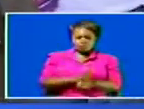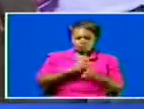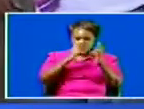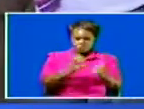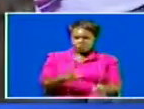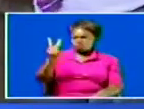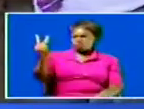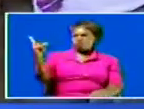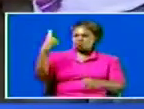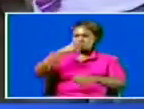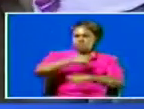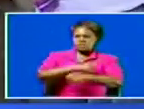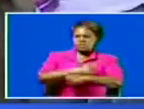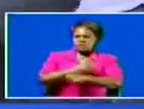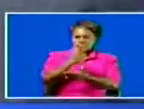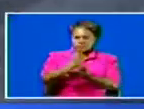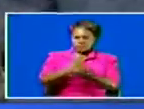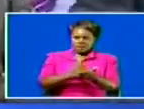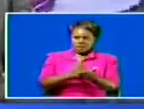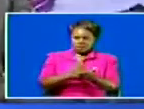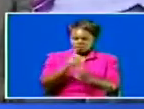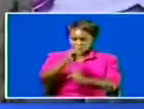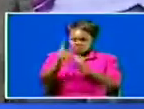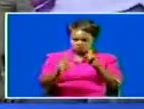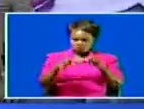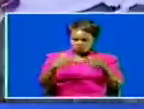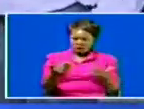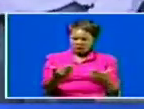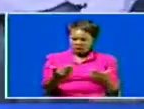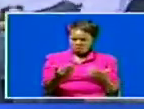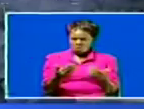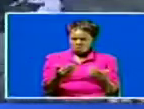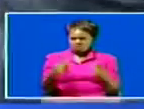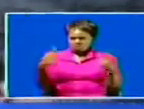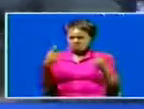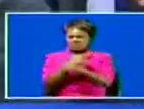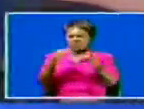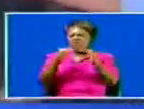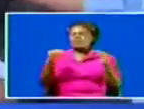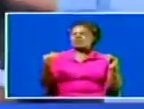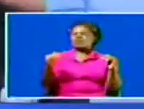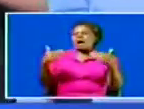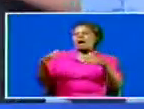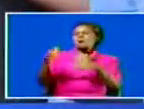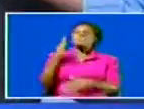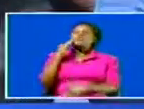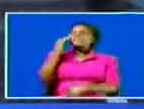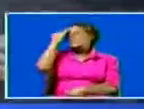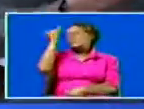next 2 days. Some have questioned the design of having nurseries located on different floors away from their